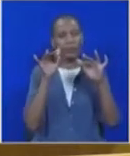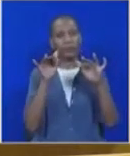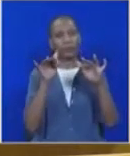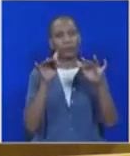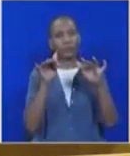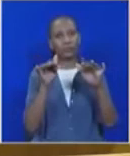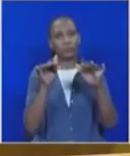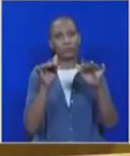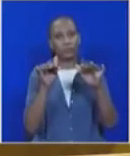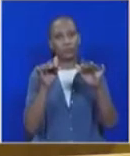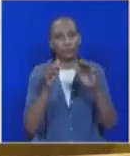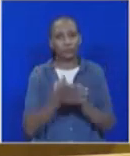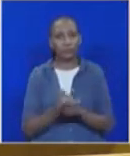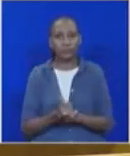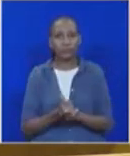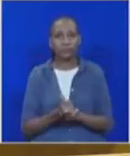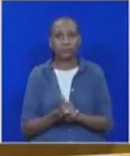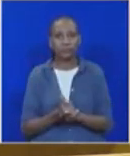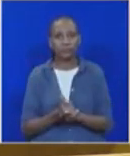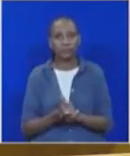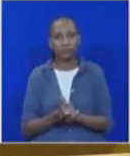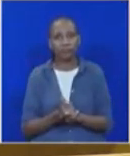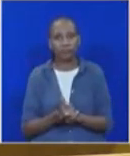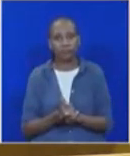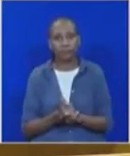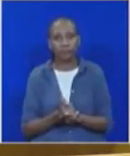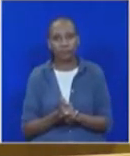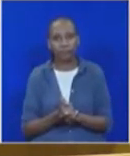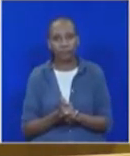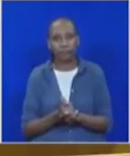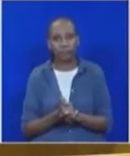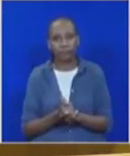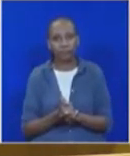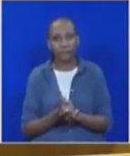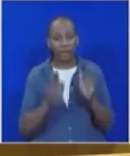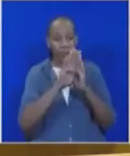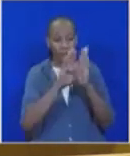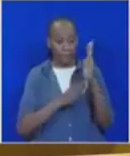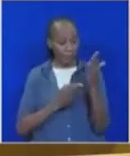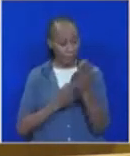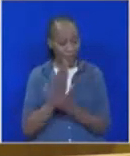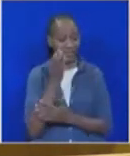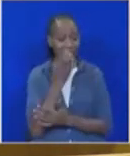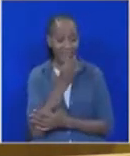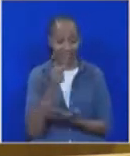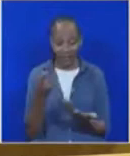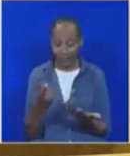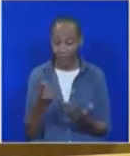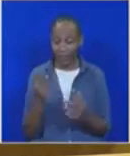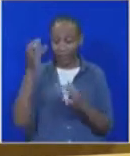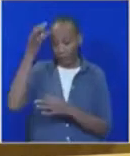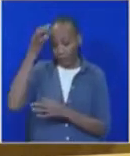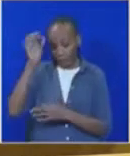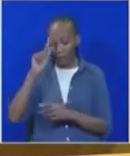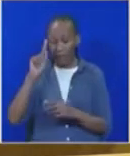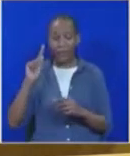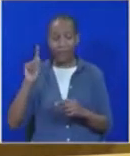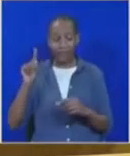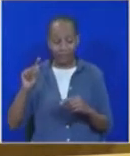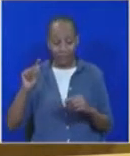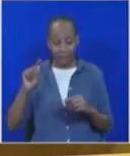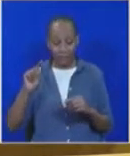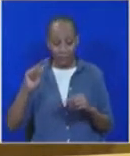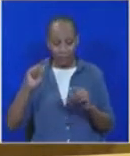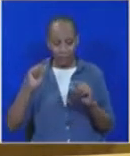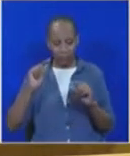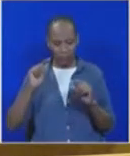land. No provision of the property clause, the Bill of Rights says, may impede the state from taking legislative and other